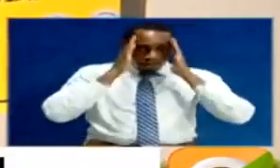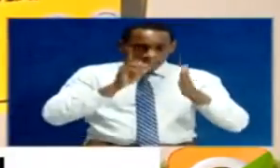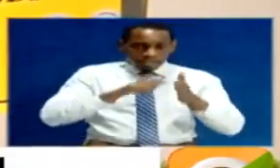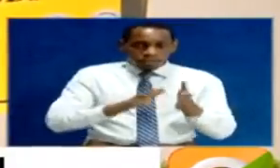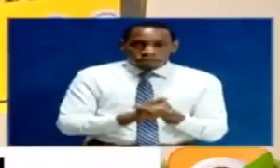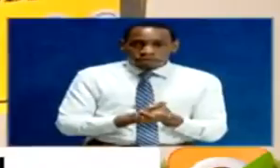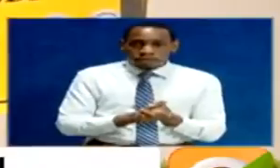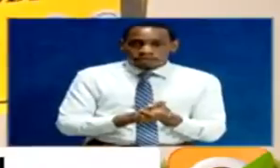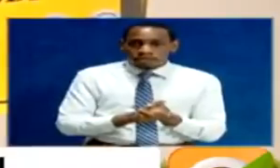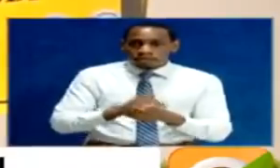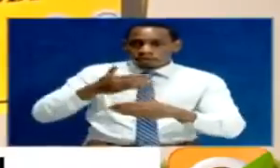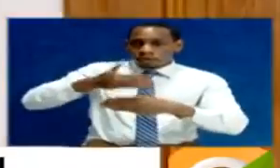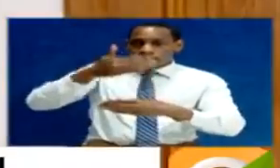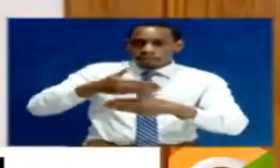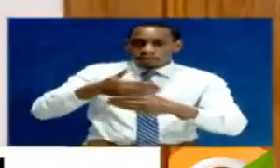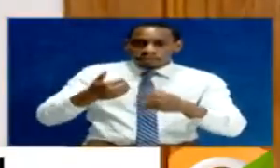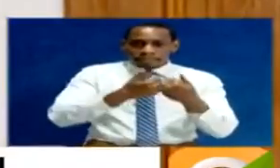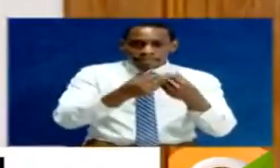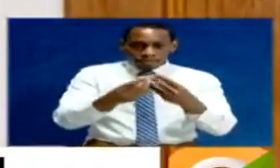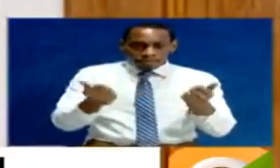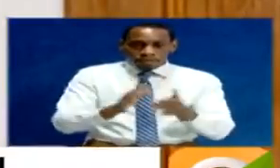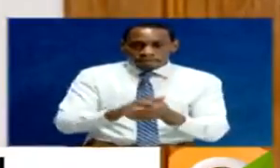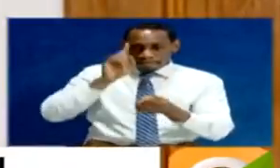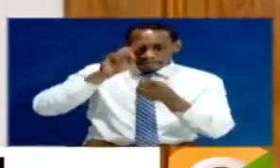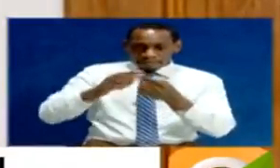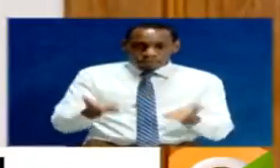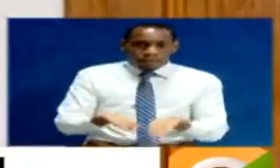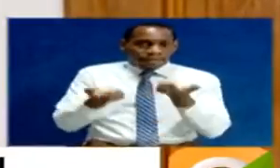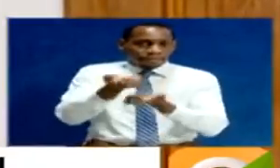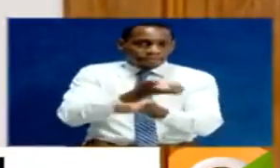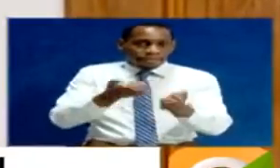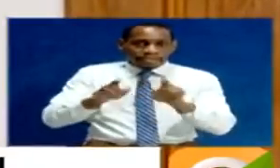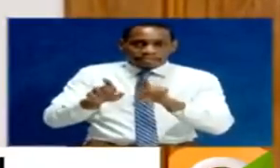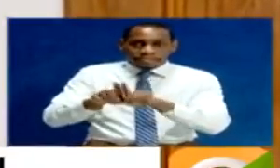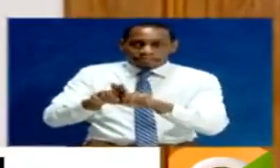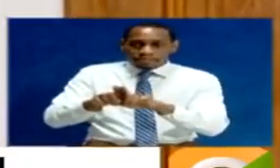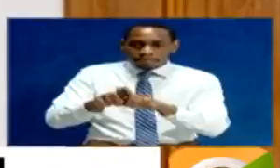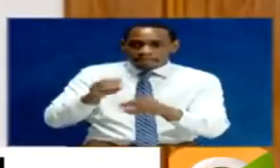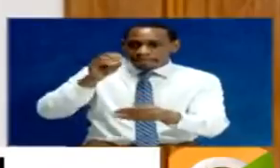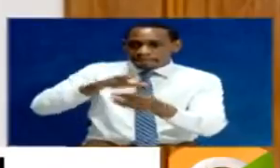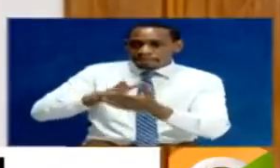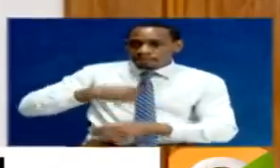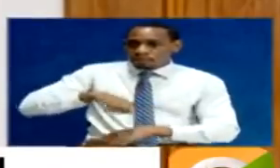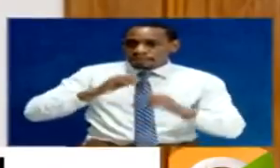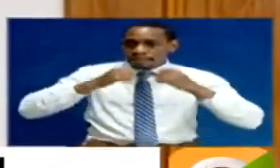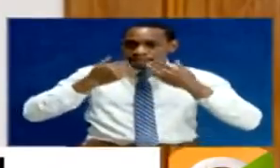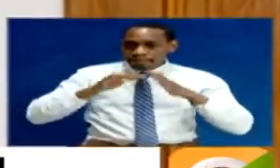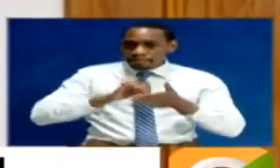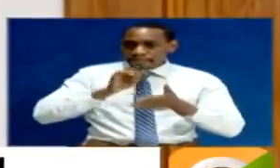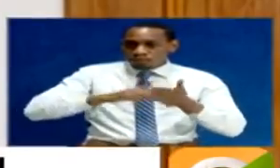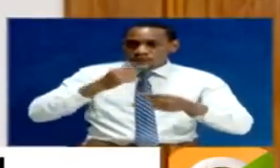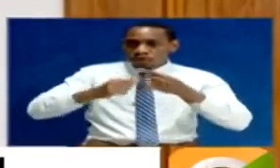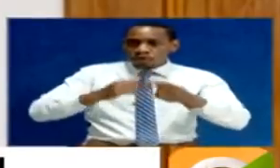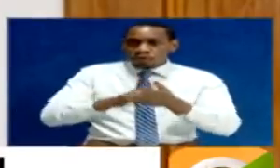focusing on similar cross-border obstacles. Lakini kwa lengo la kukuza biashara pia na uwekezaji kati yetu tumekubaliana